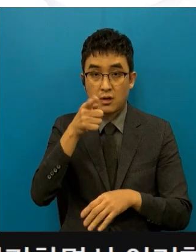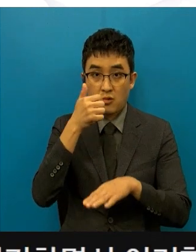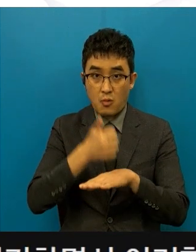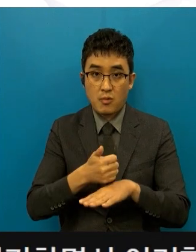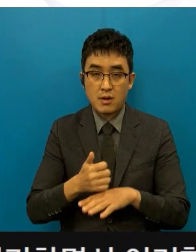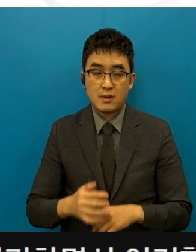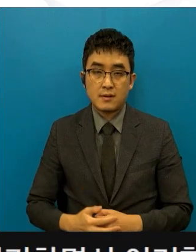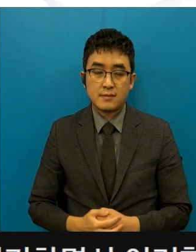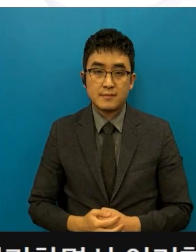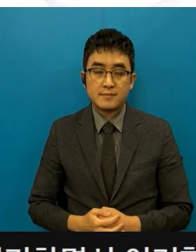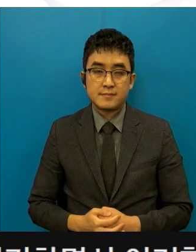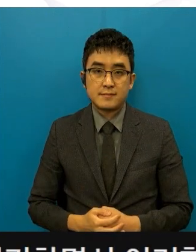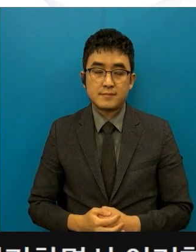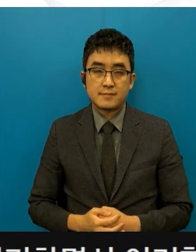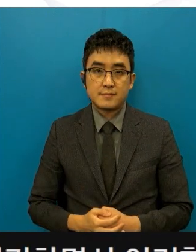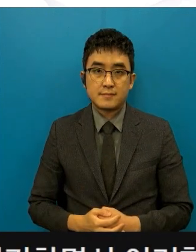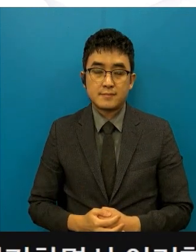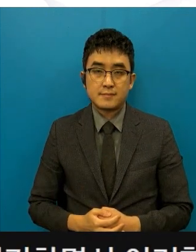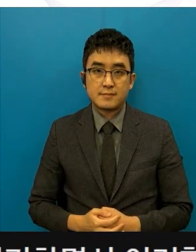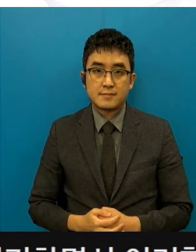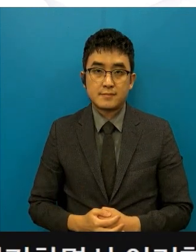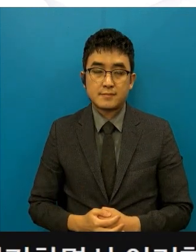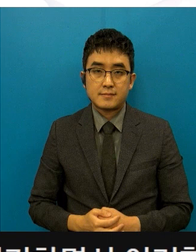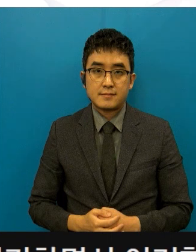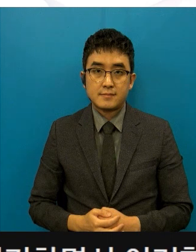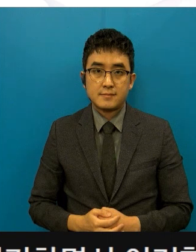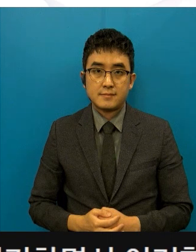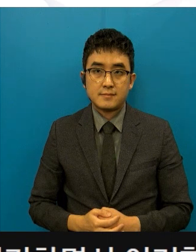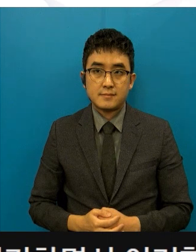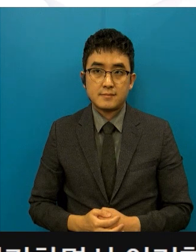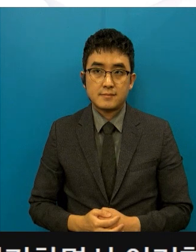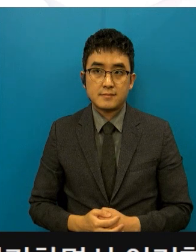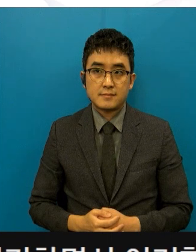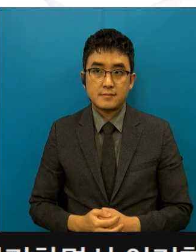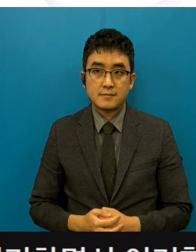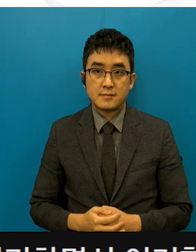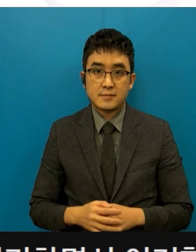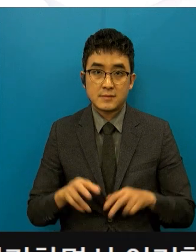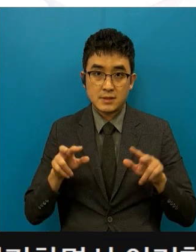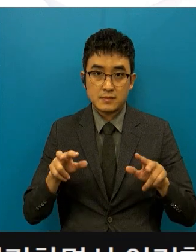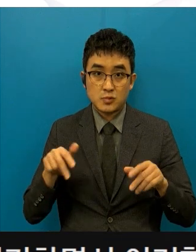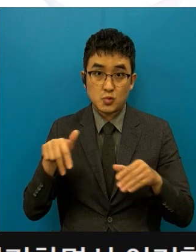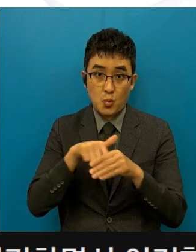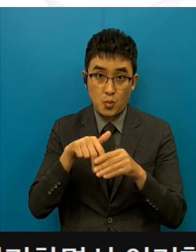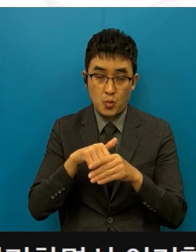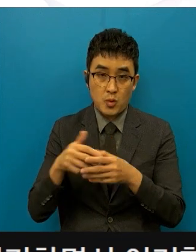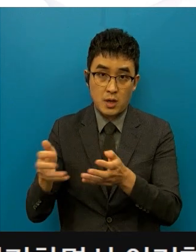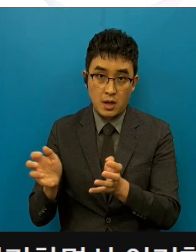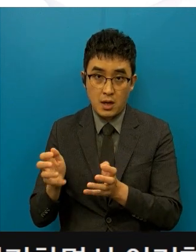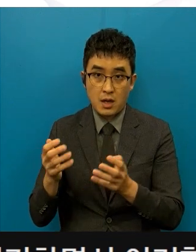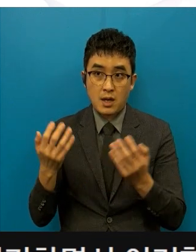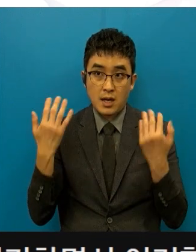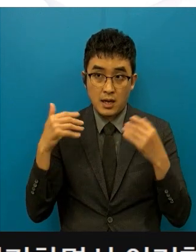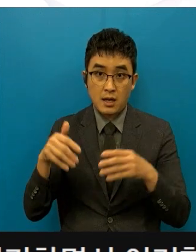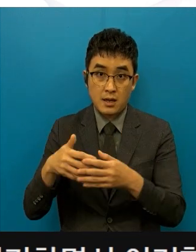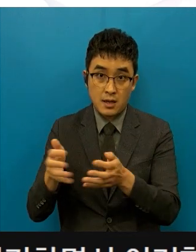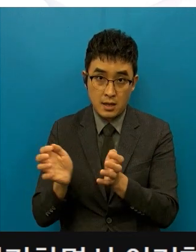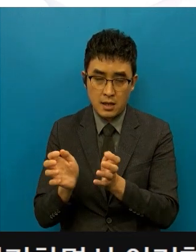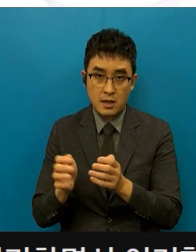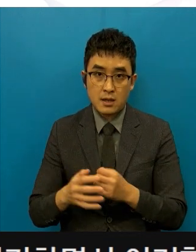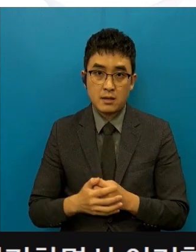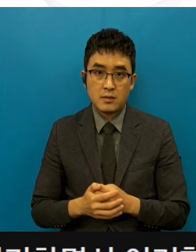a culture that discards the value of life in our country with the highest elderly suicide